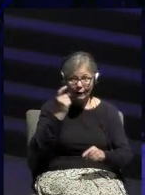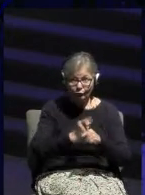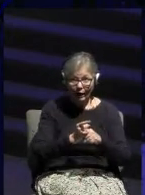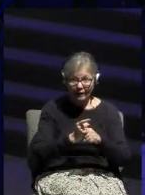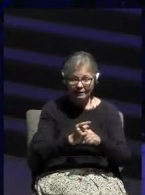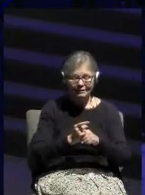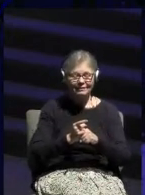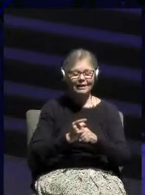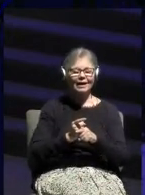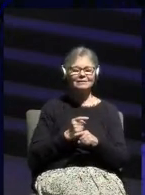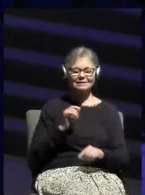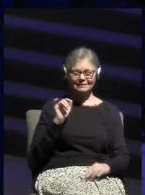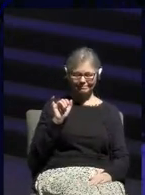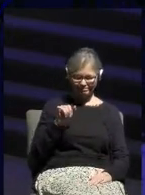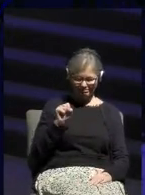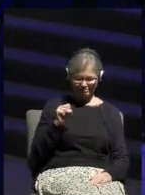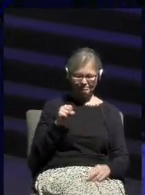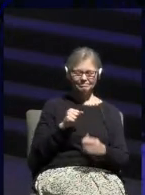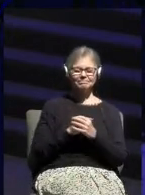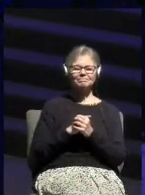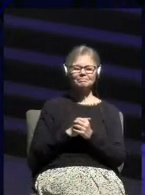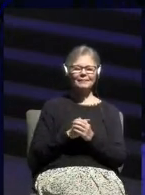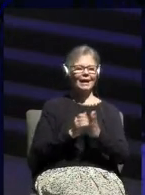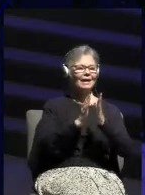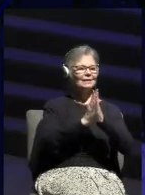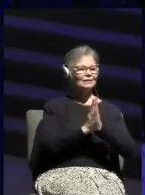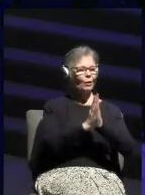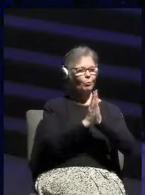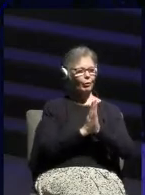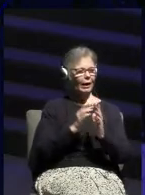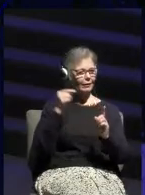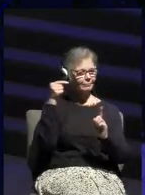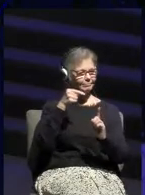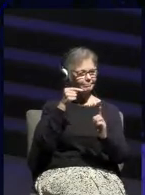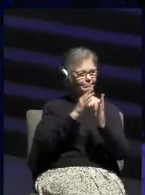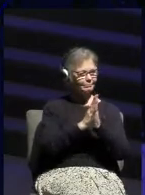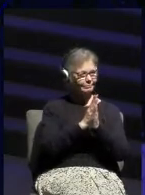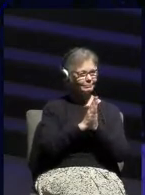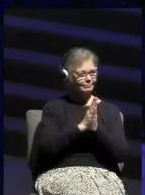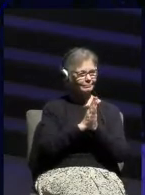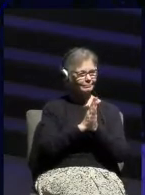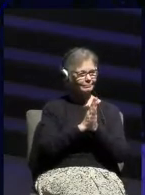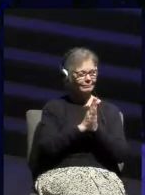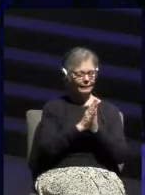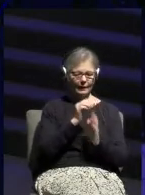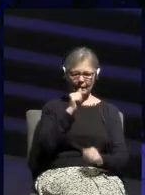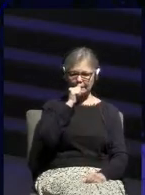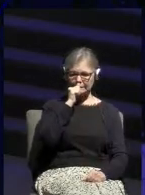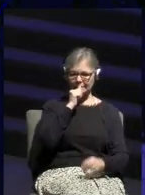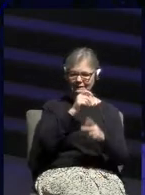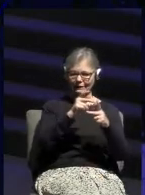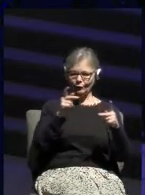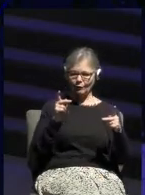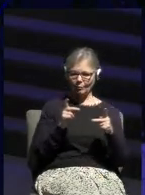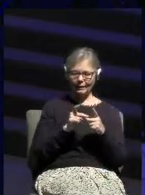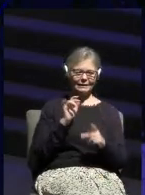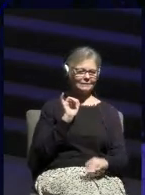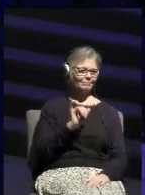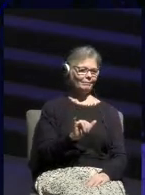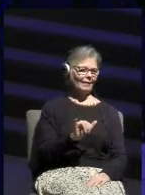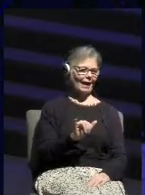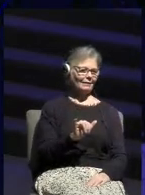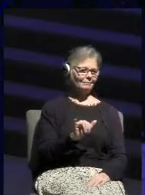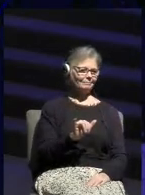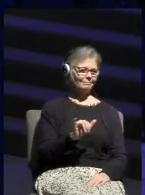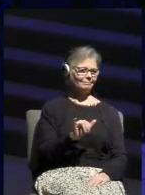so prayer, we get to understand, is how the secret and the sacred place is created